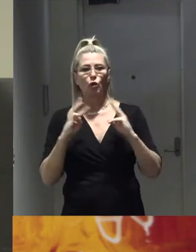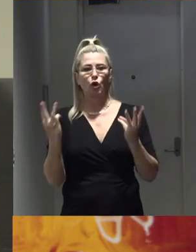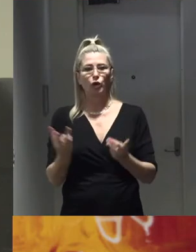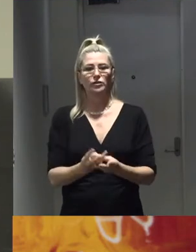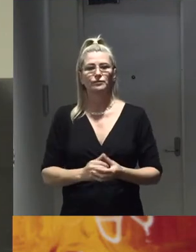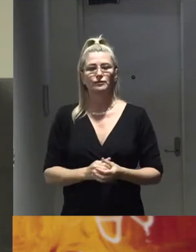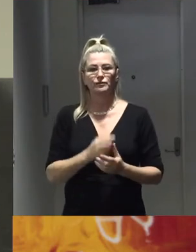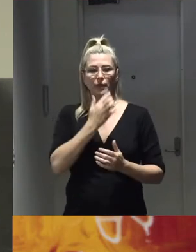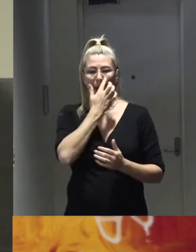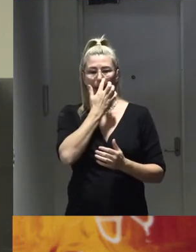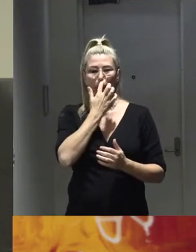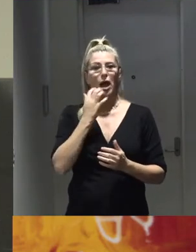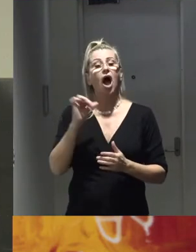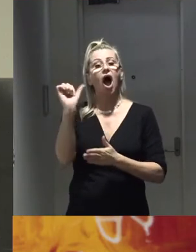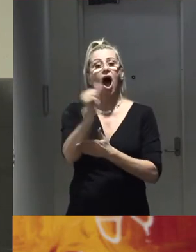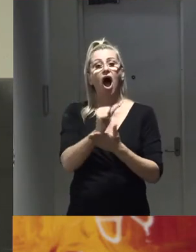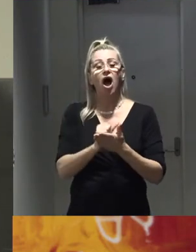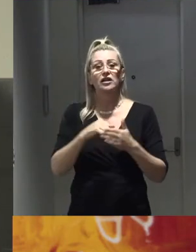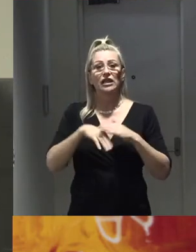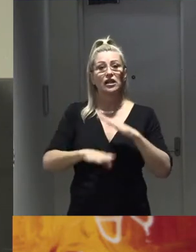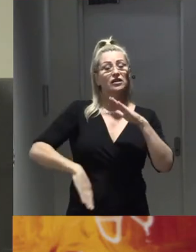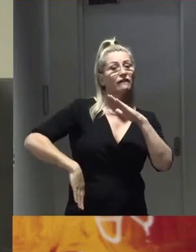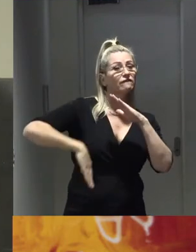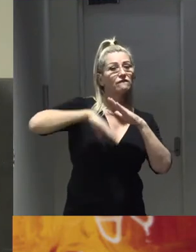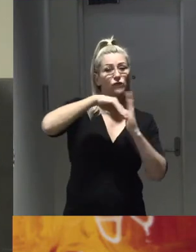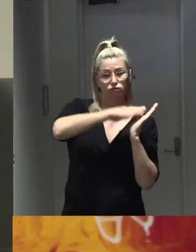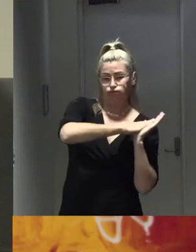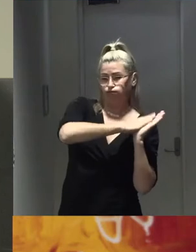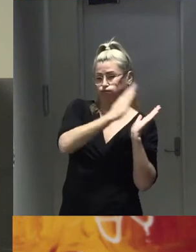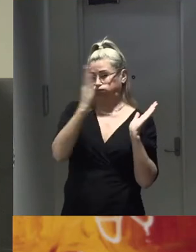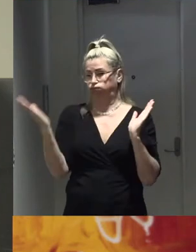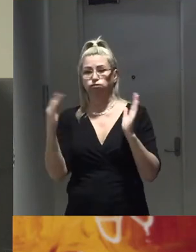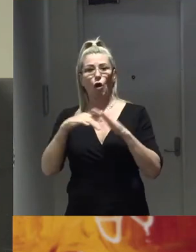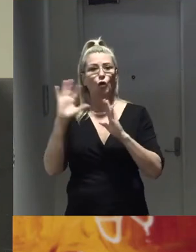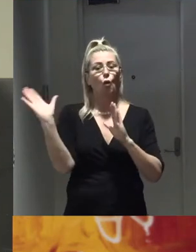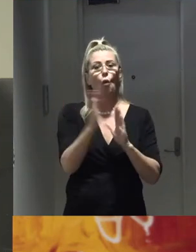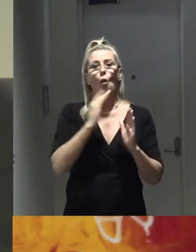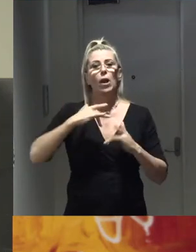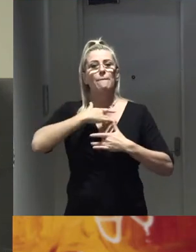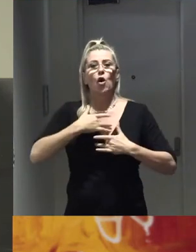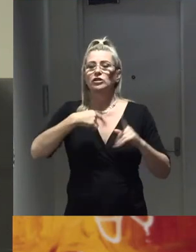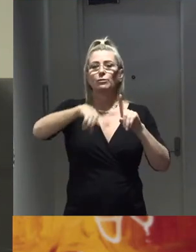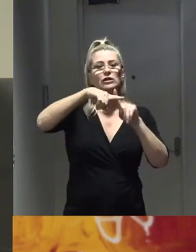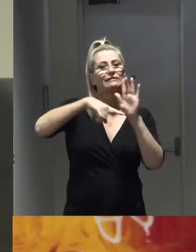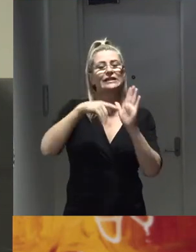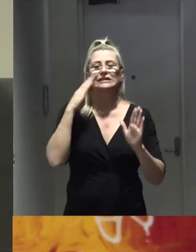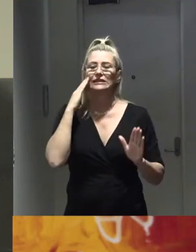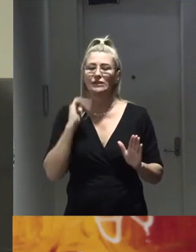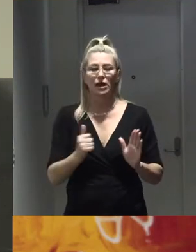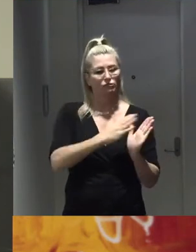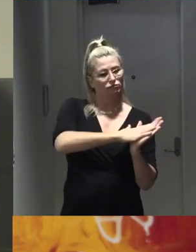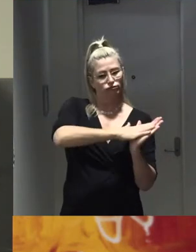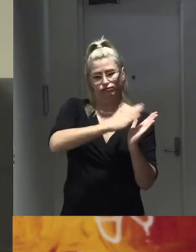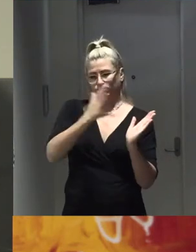Arts engage in the full spectrum and depth of human emotions, both positive and negative. They can convey